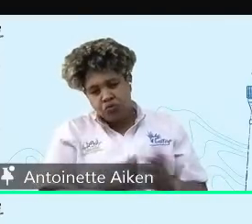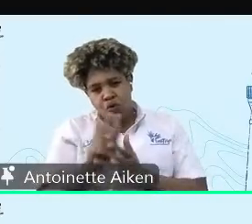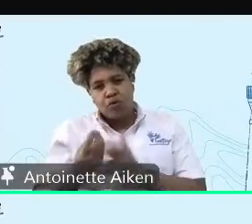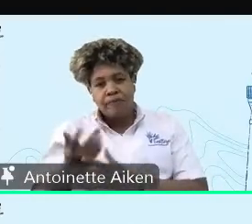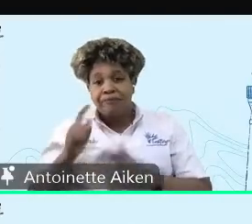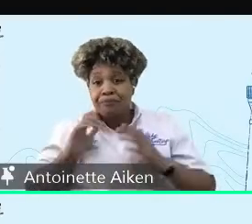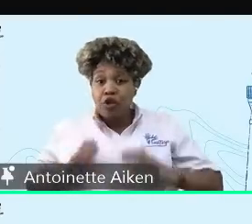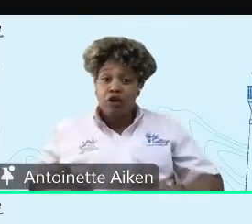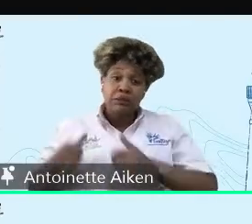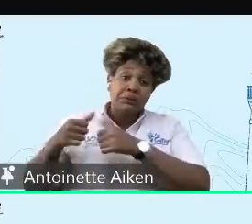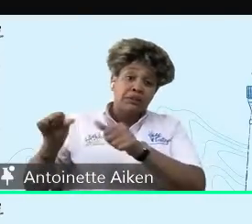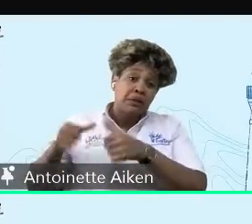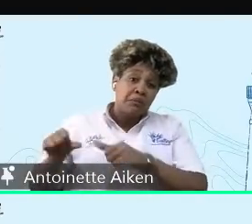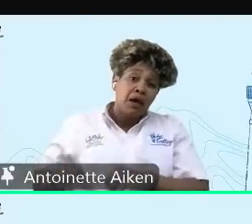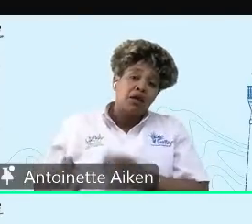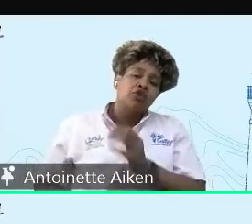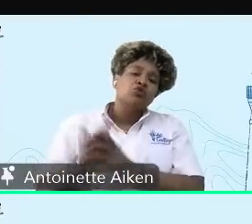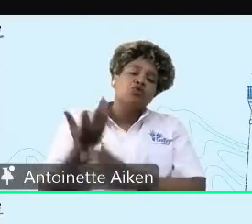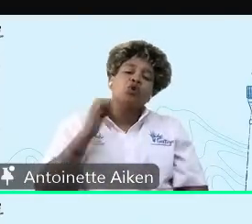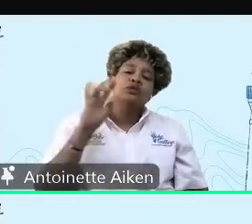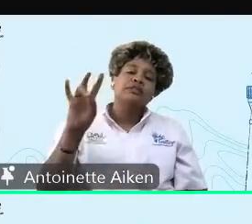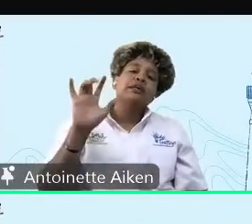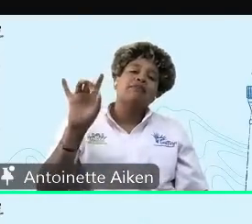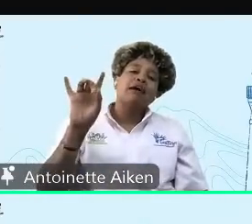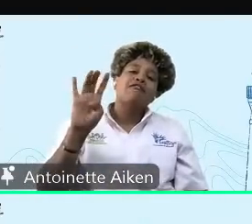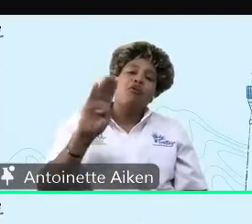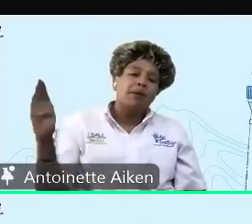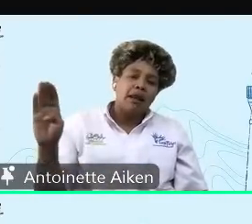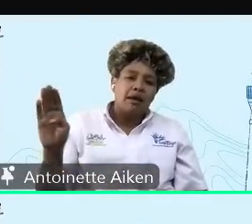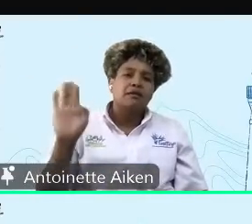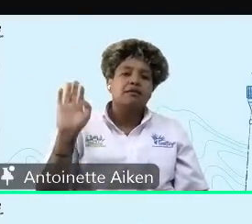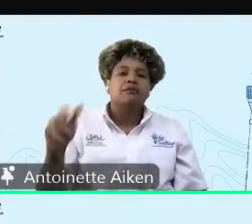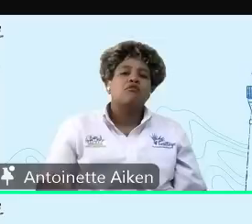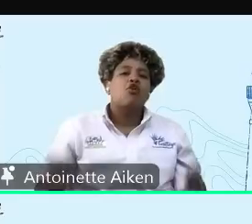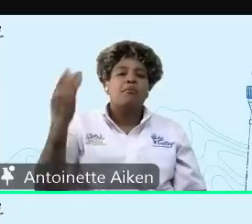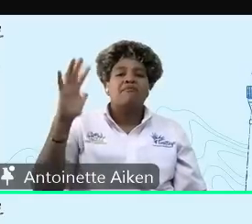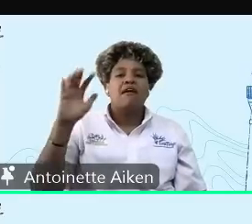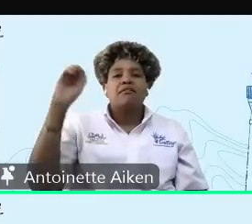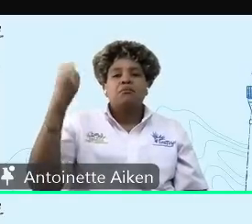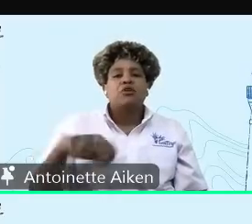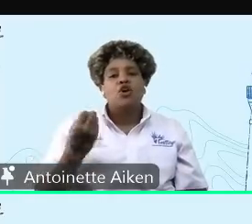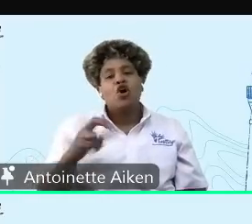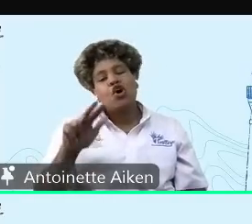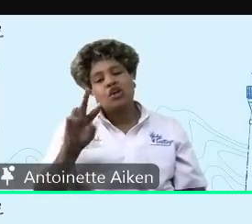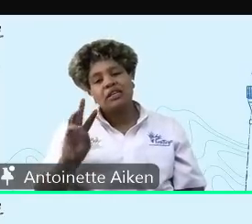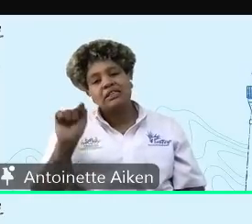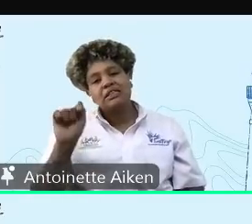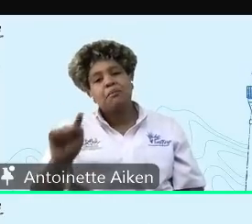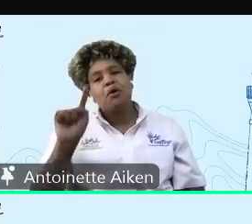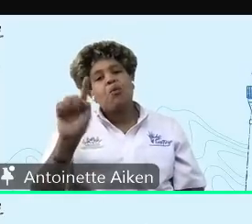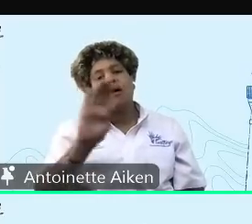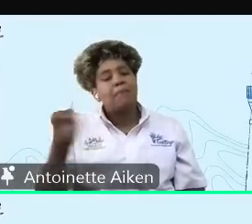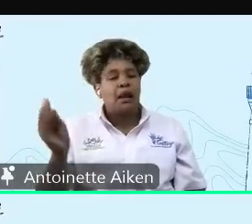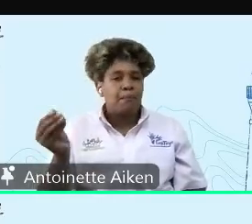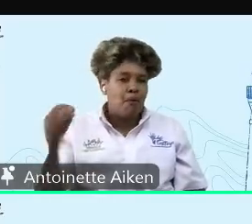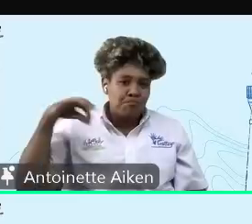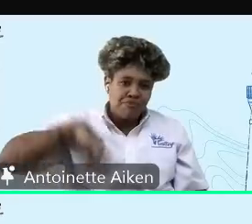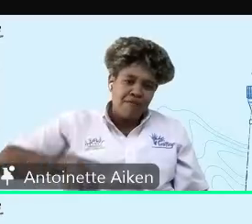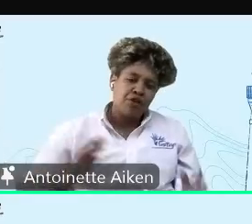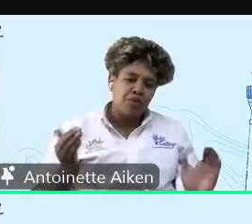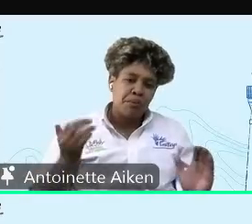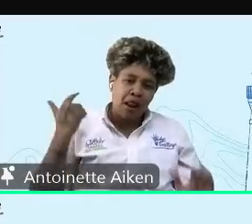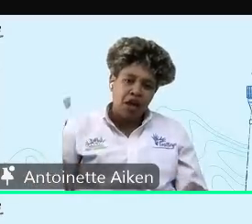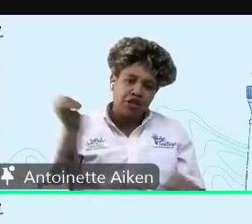Customer deposits grew to 784 billion, up 5%, or 36.1 billion over the prior